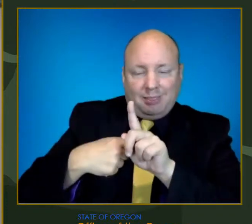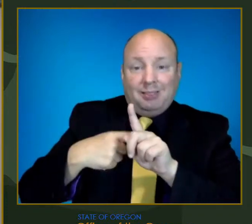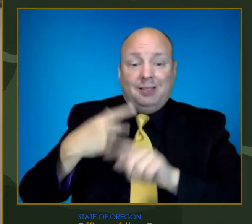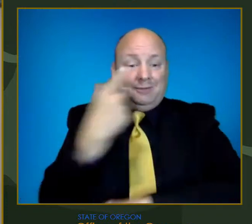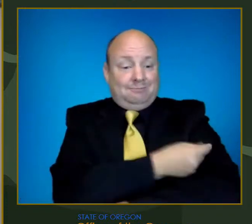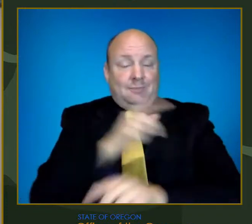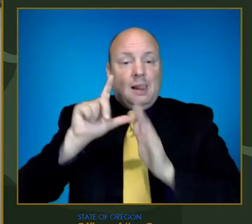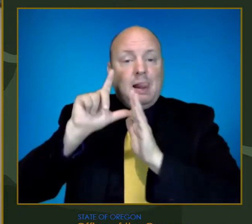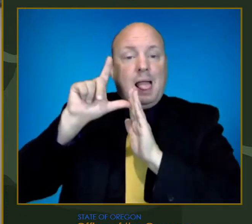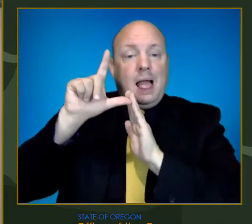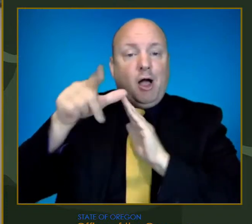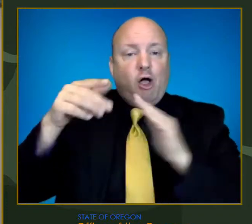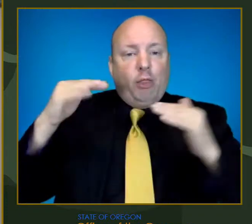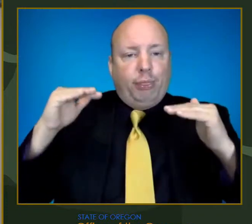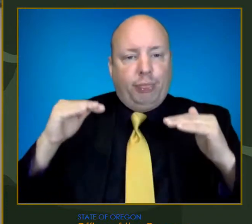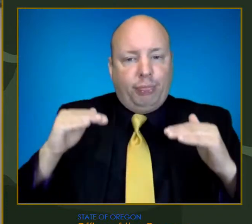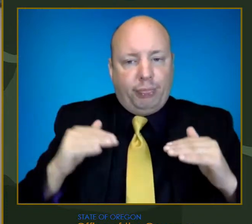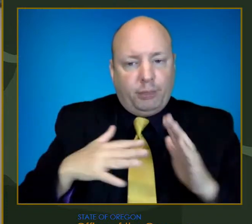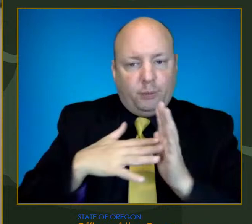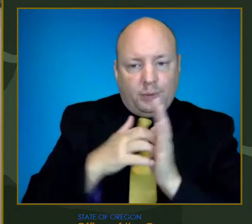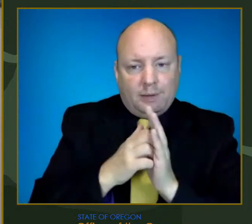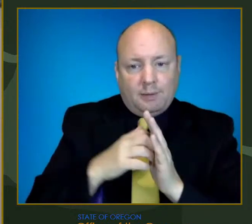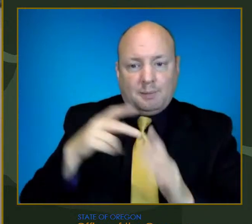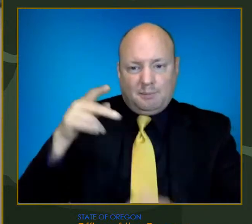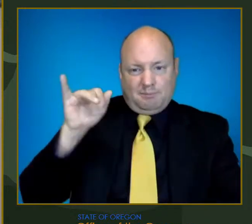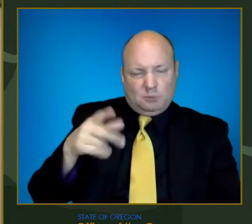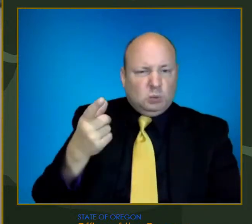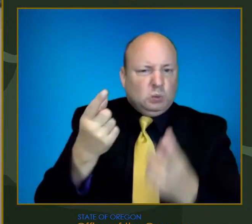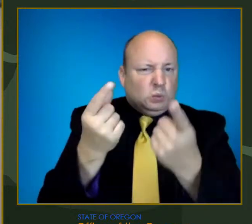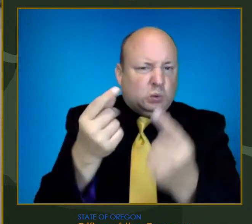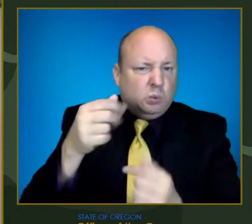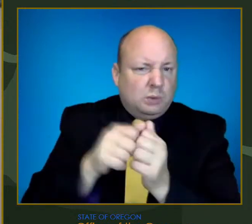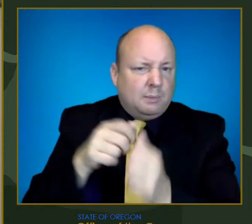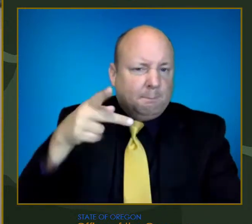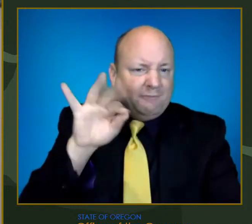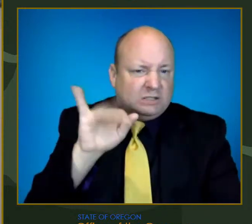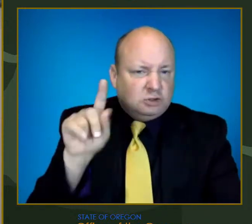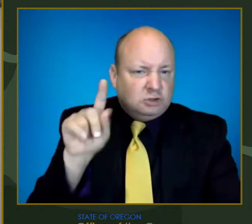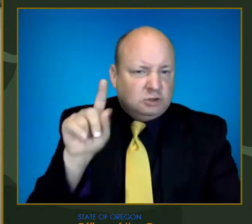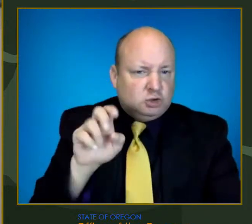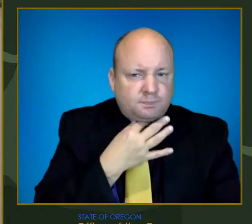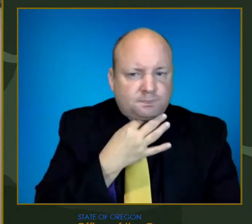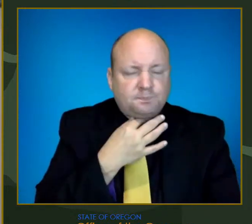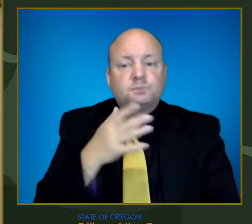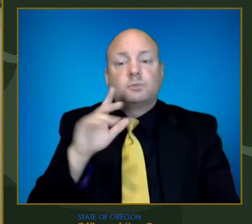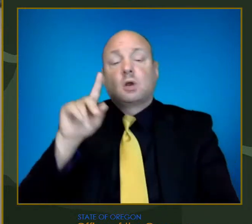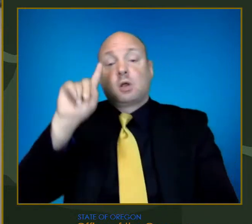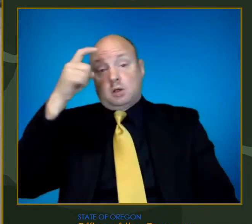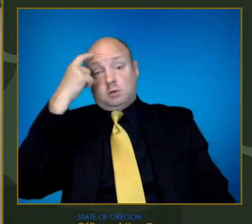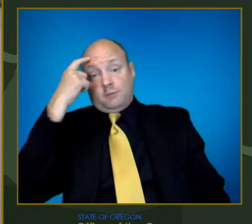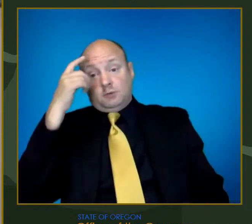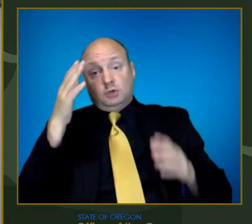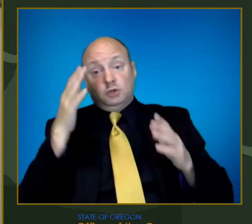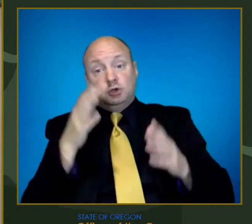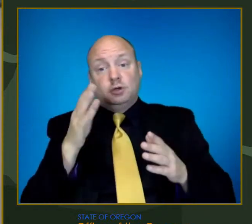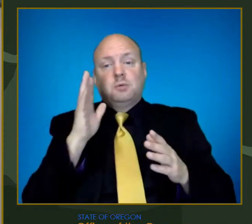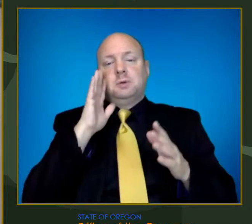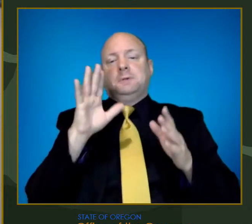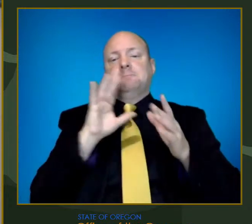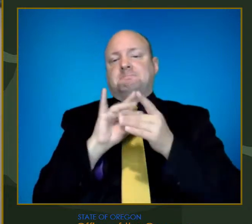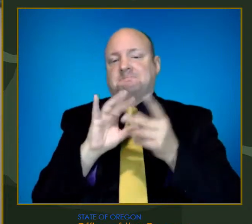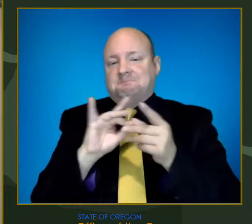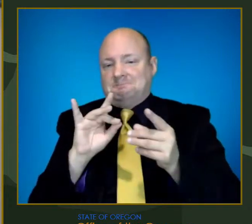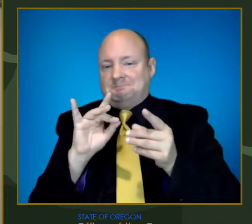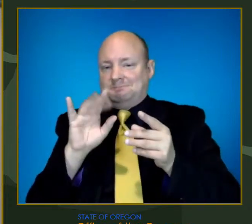So, Gary, I'll respond non-scientifically to your last question, and that is obviously that's why the federal government is